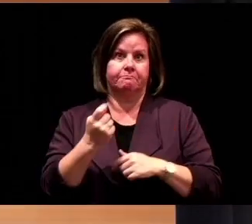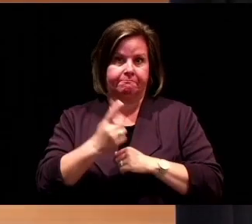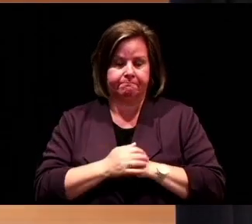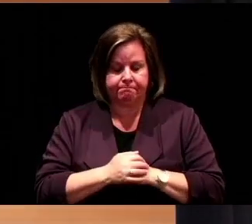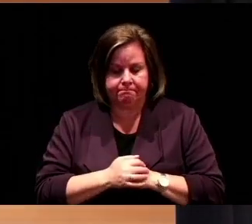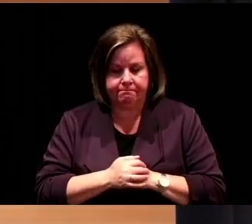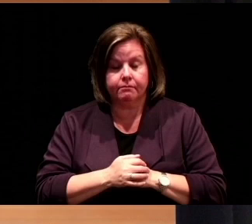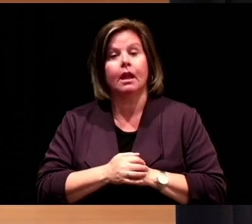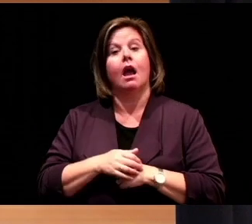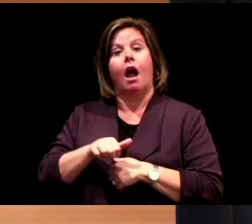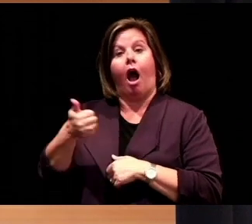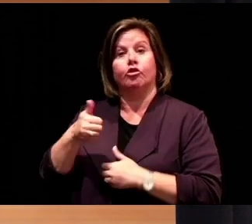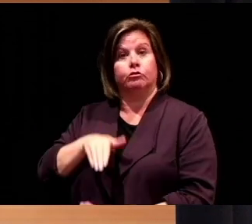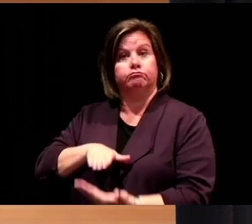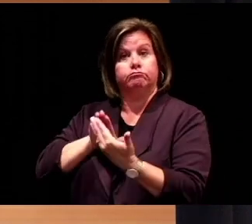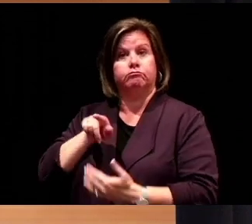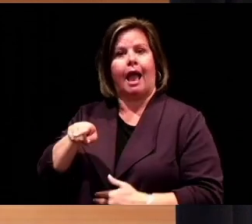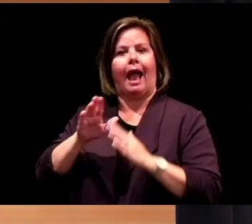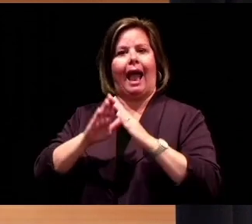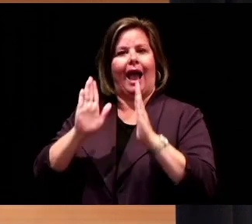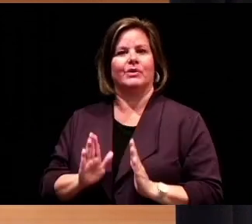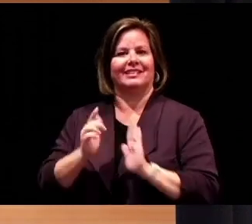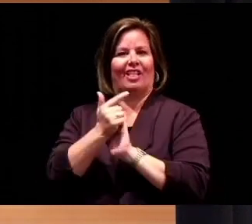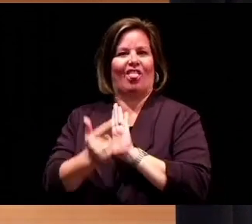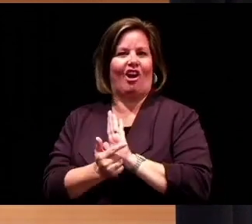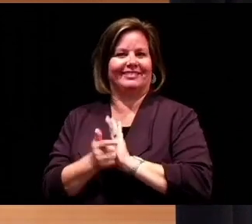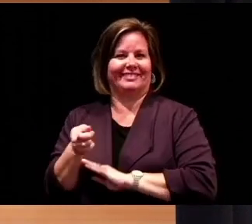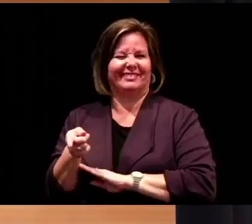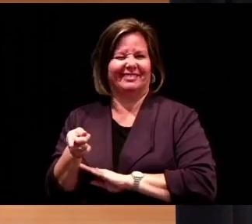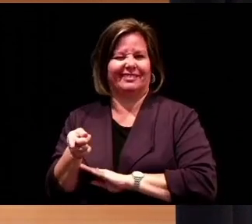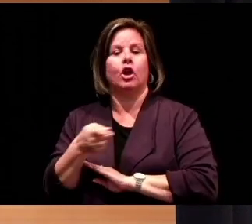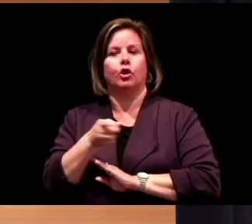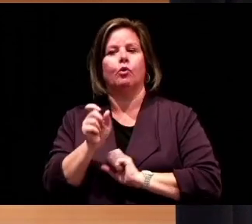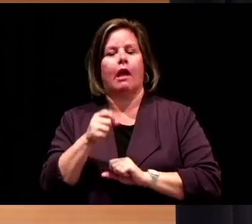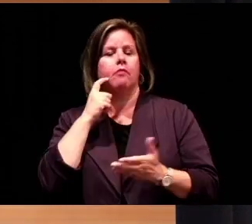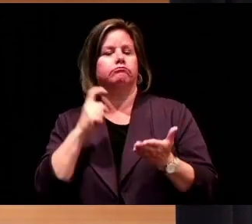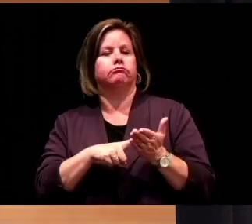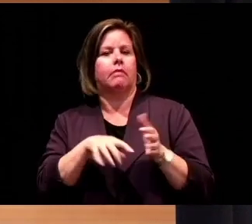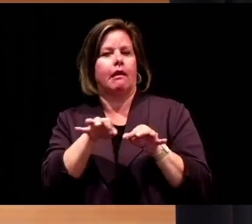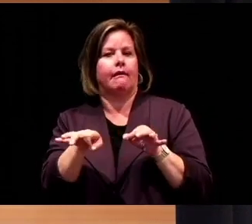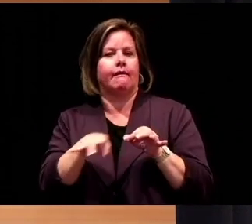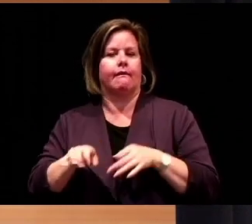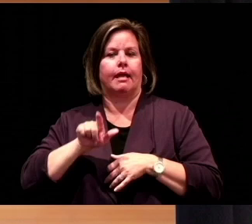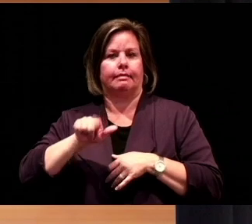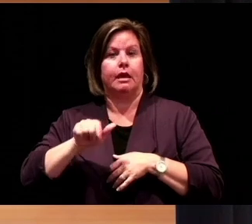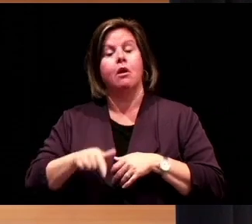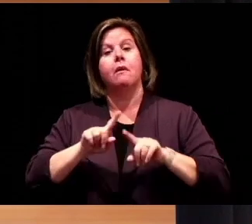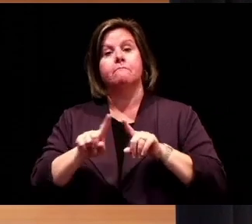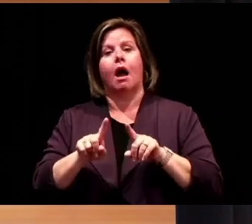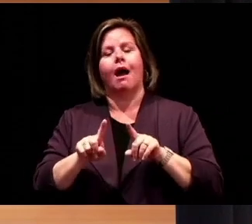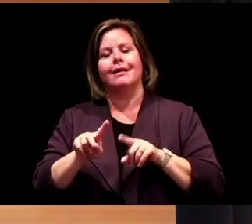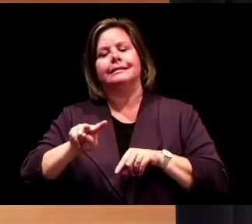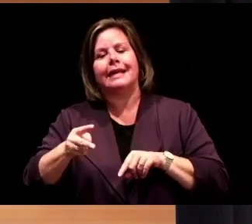those people with criminal history out of their communities. We have one case where DOJ, actually I think they got it